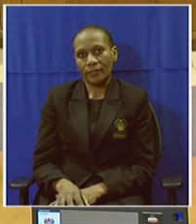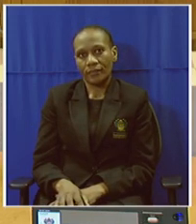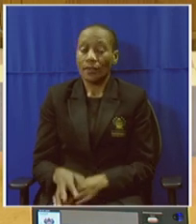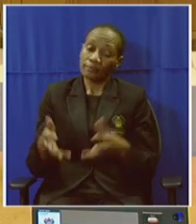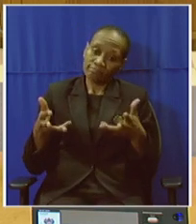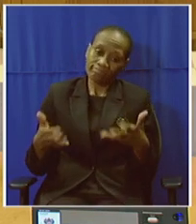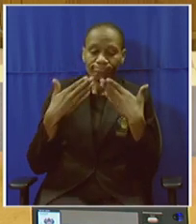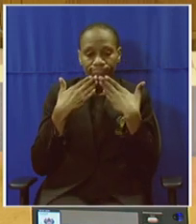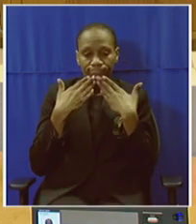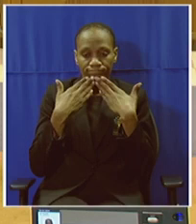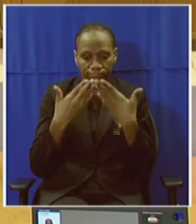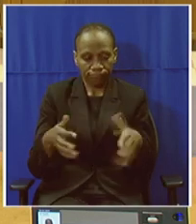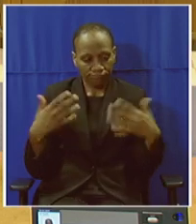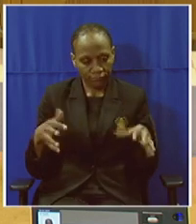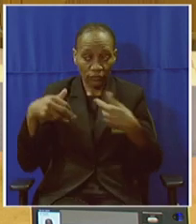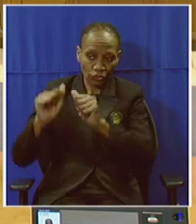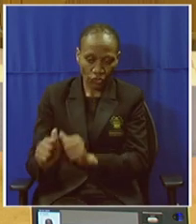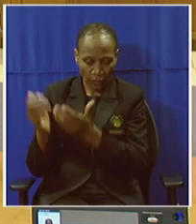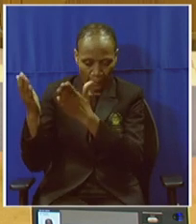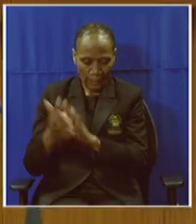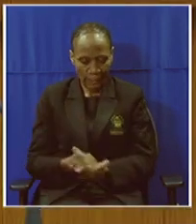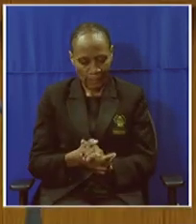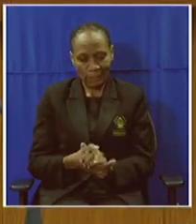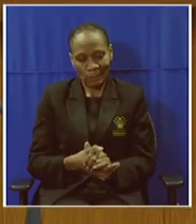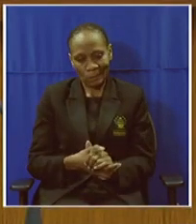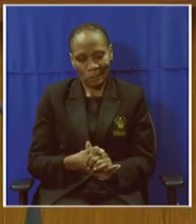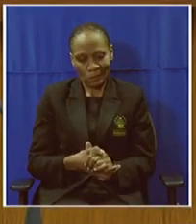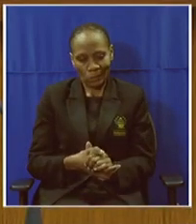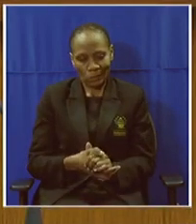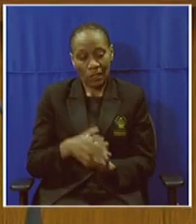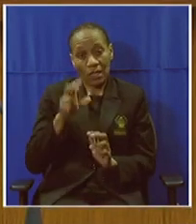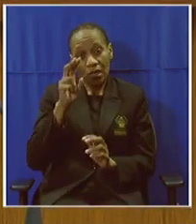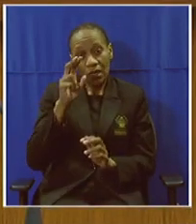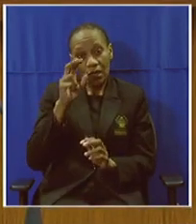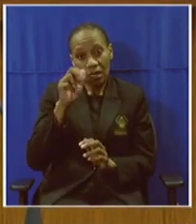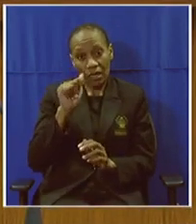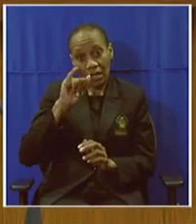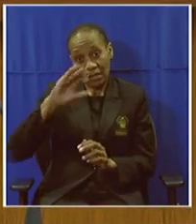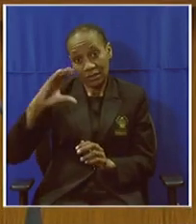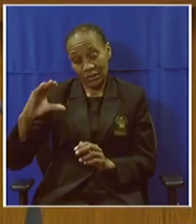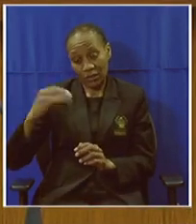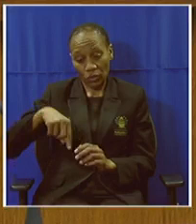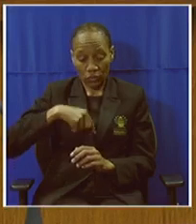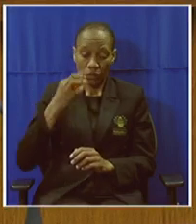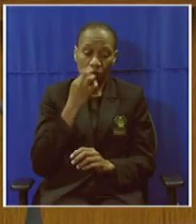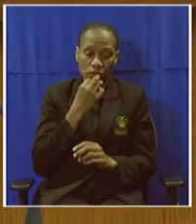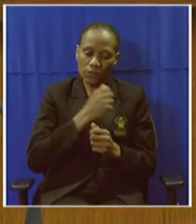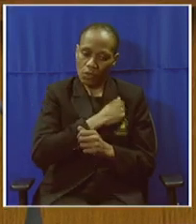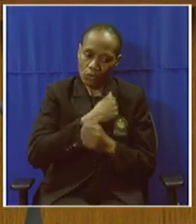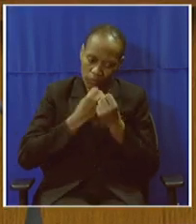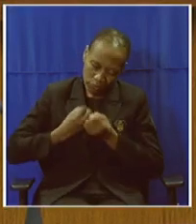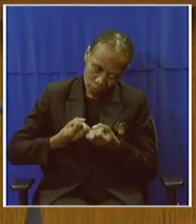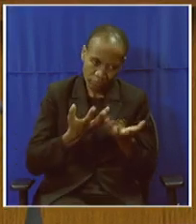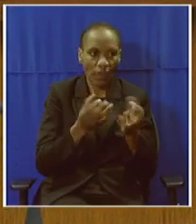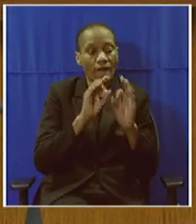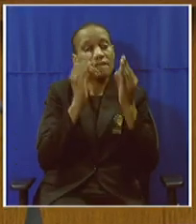Thank you very much, Chairperson. As African Independent Congress, we convey our condolences to